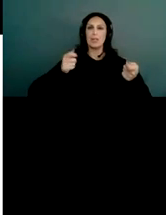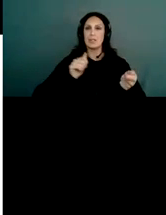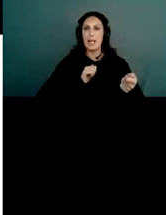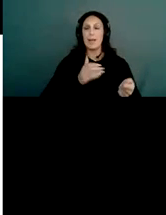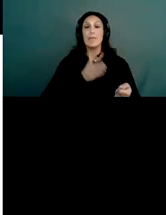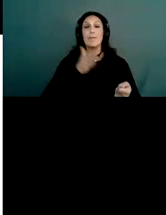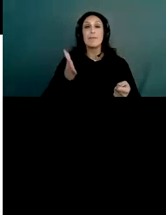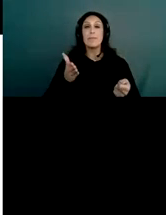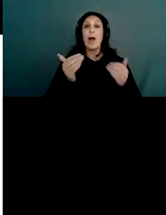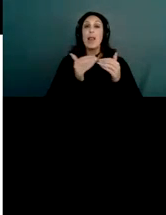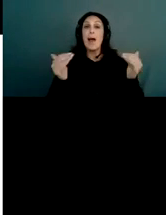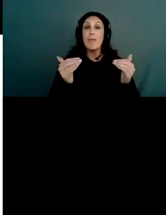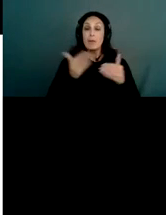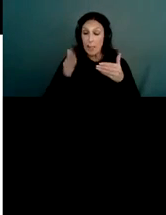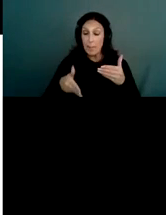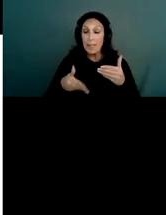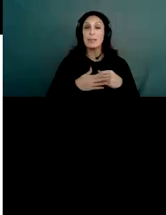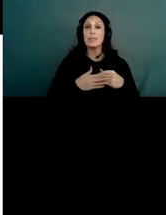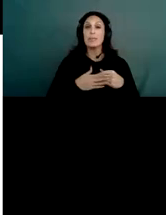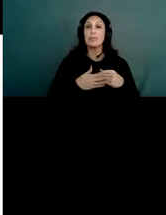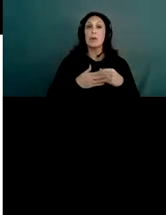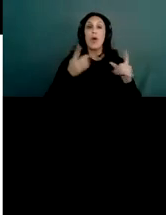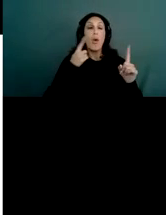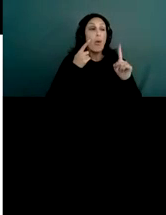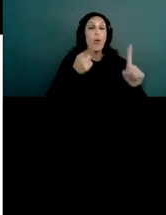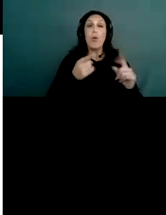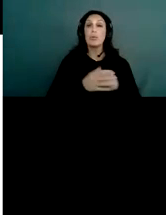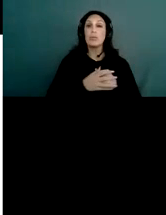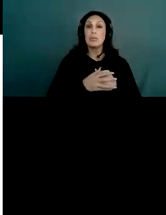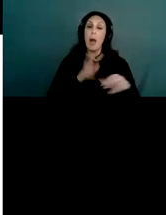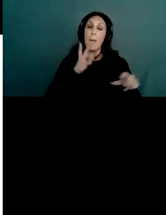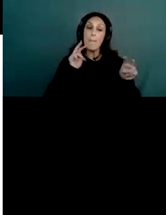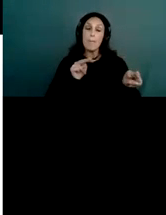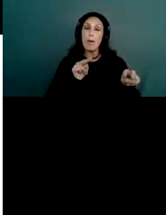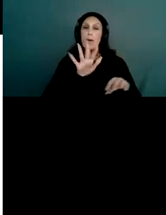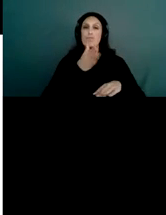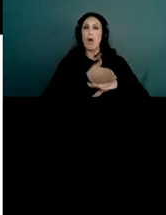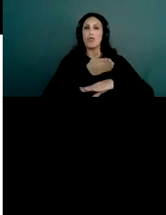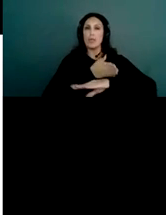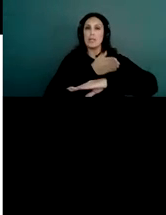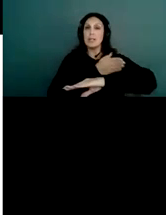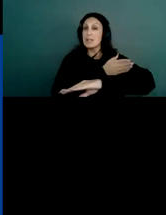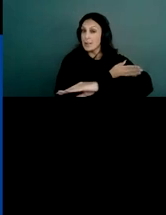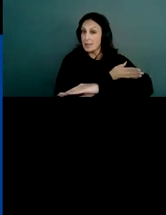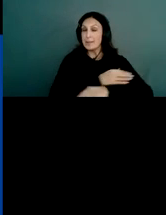levels complete into hitting that goal, and then it can monitor progress throughout.